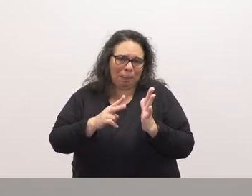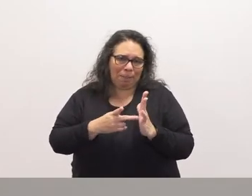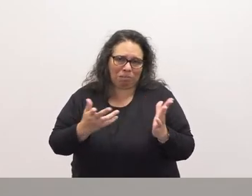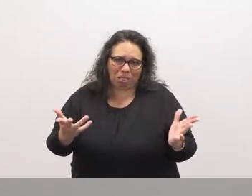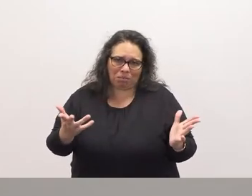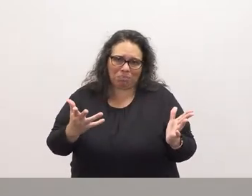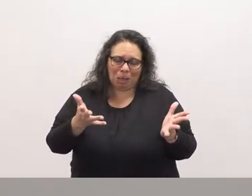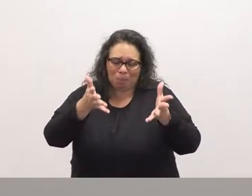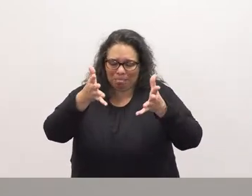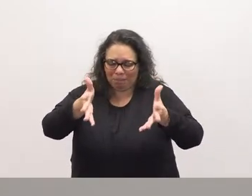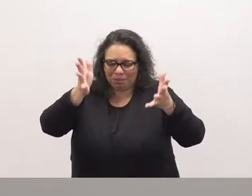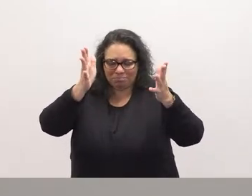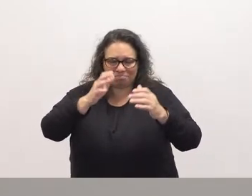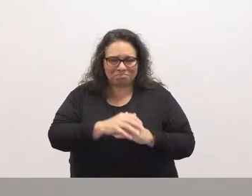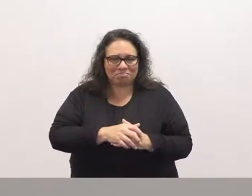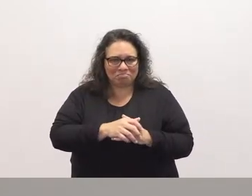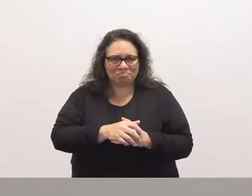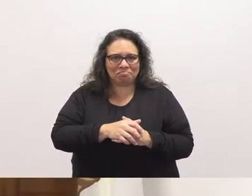I'll leave it at that.